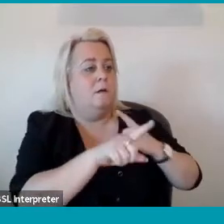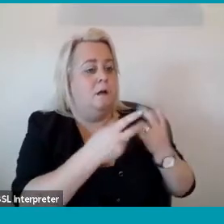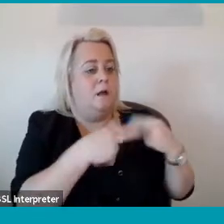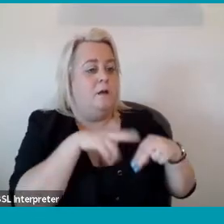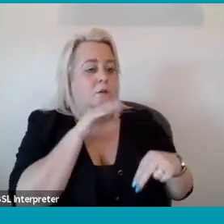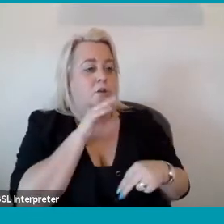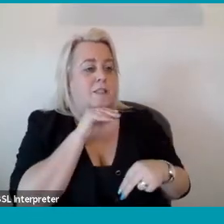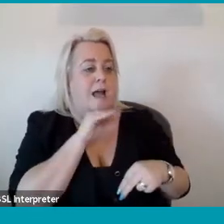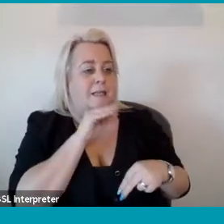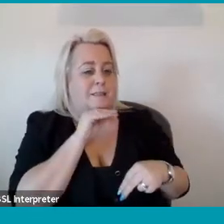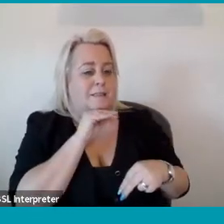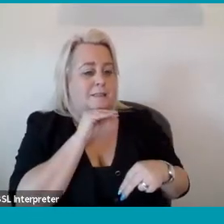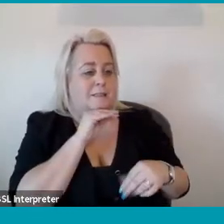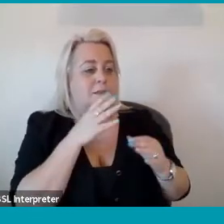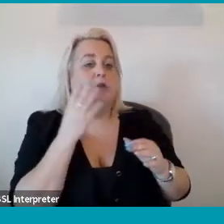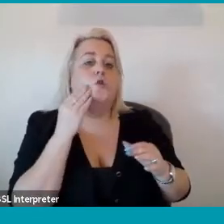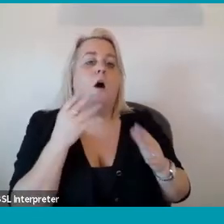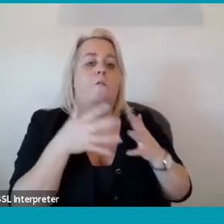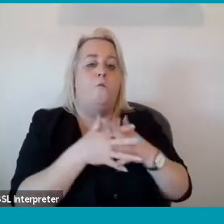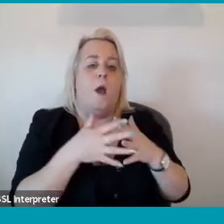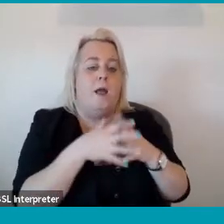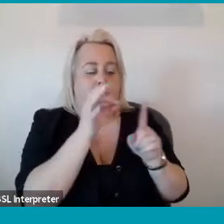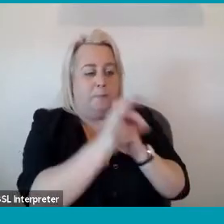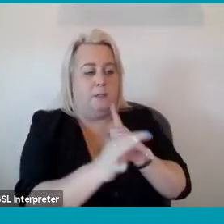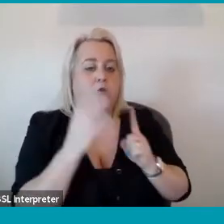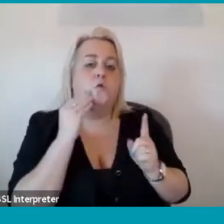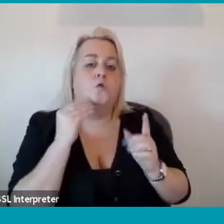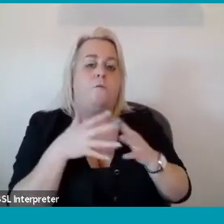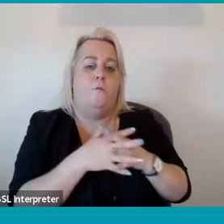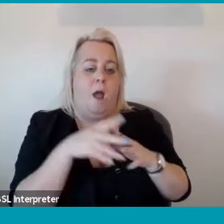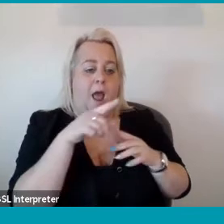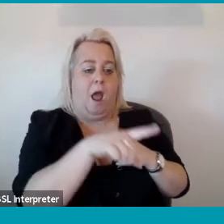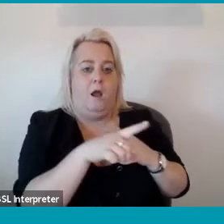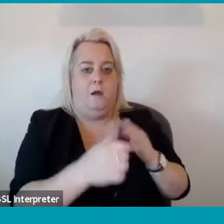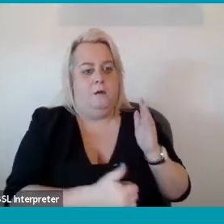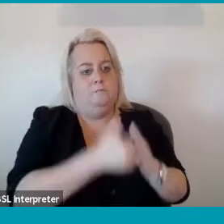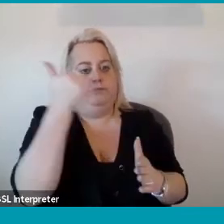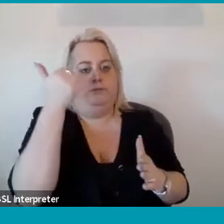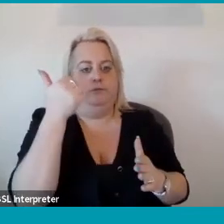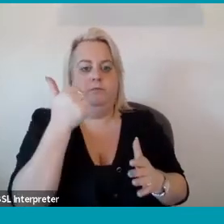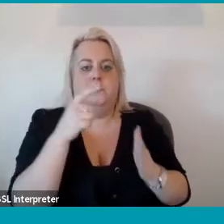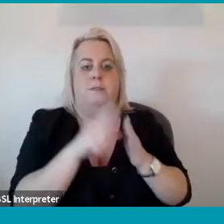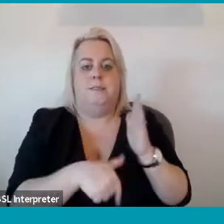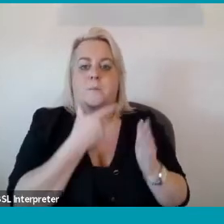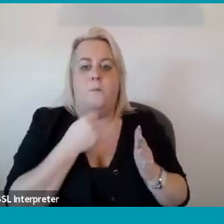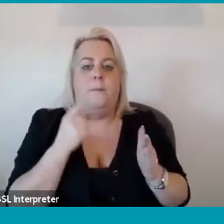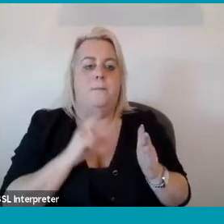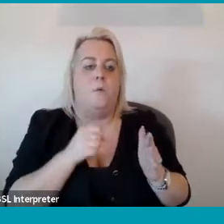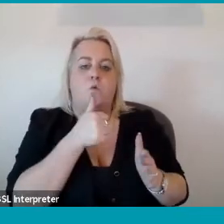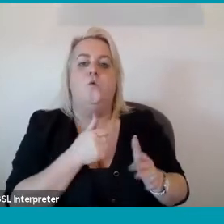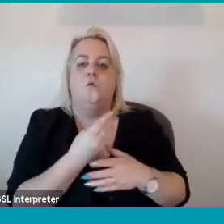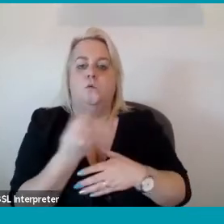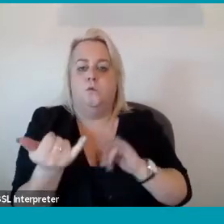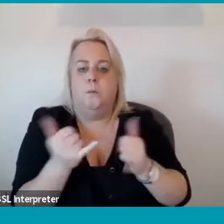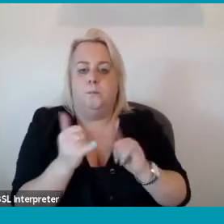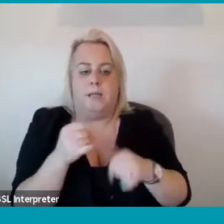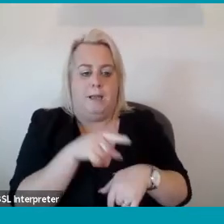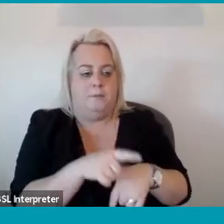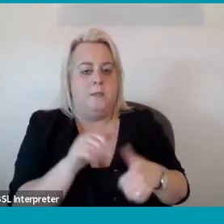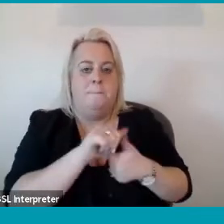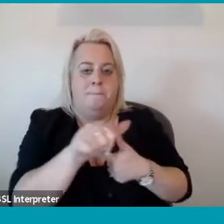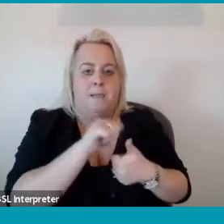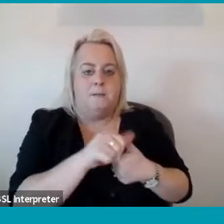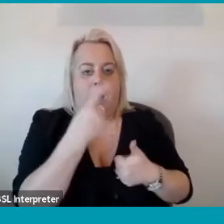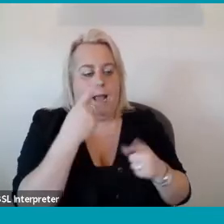who aren't using that software, because the software doesn't make typos or spelling mistakes or grammatical errors, and it works at the speed